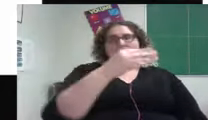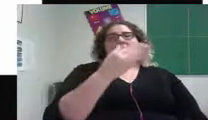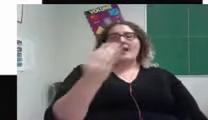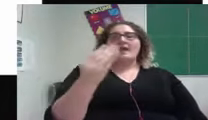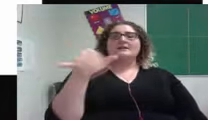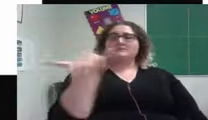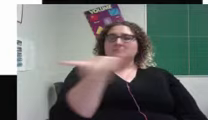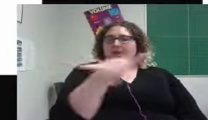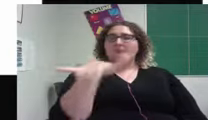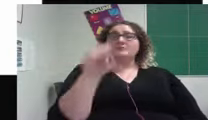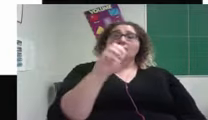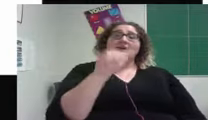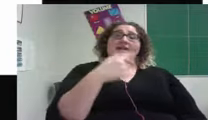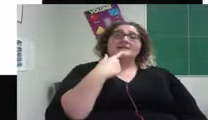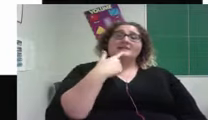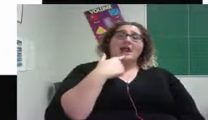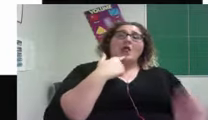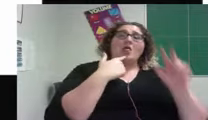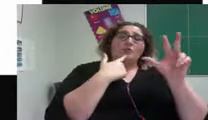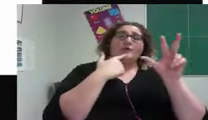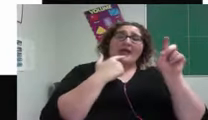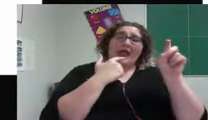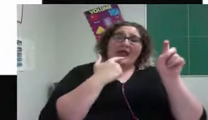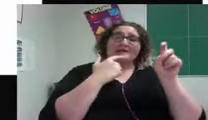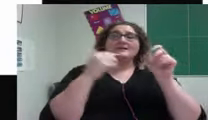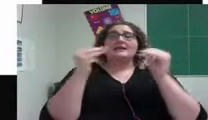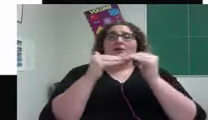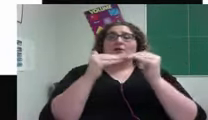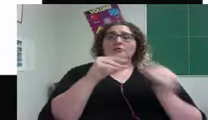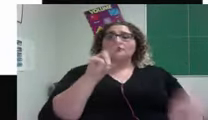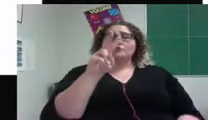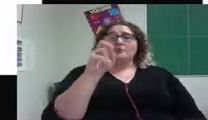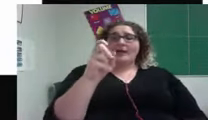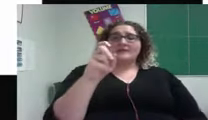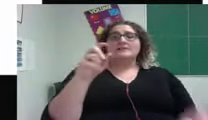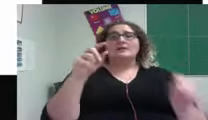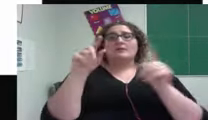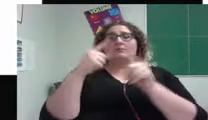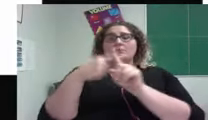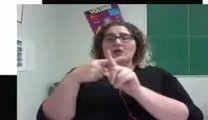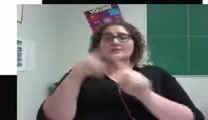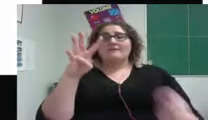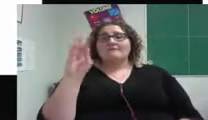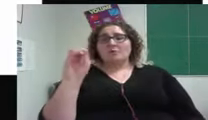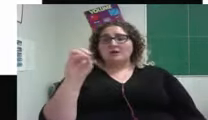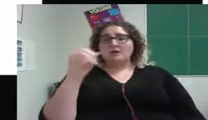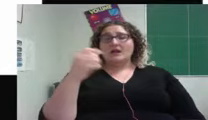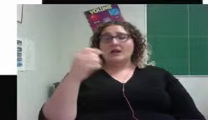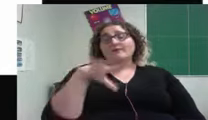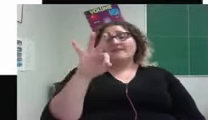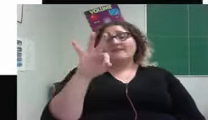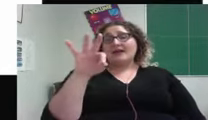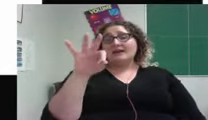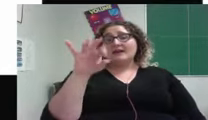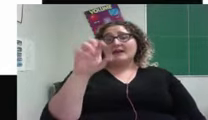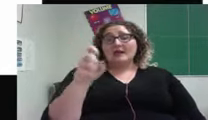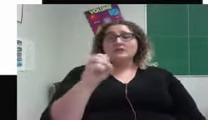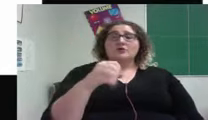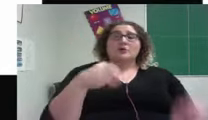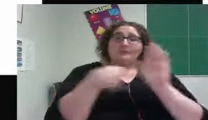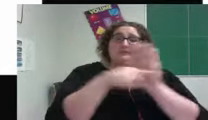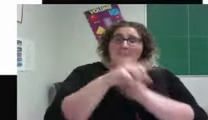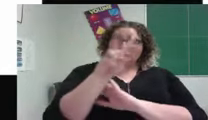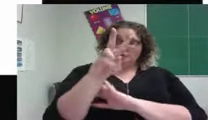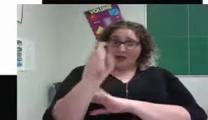40. I'm going to solve for x, so I'm going to subtract 2x from both sides. and I get x equals